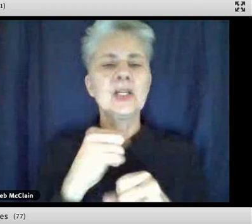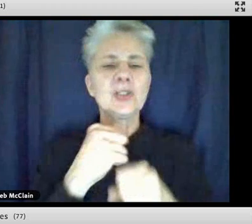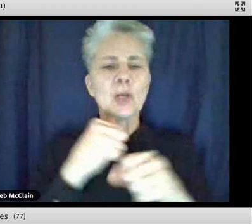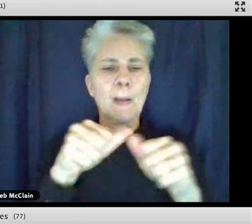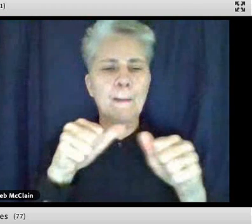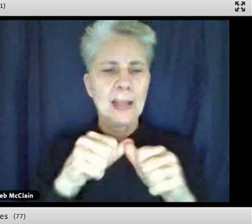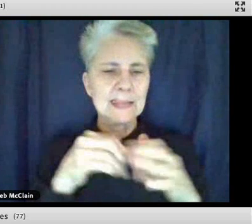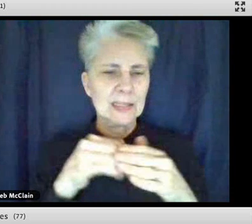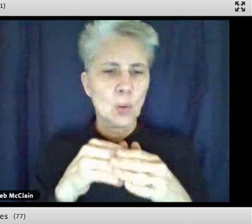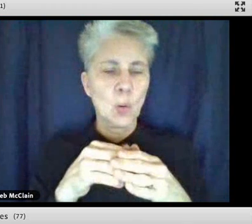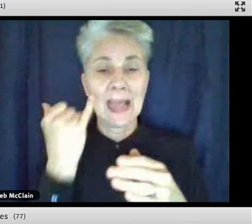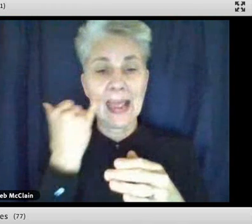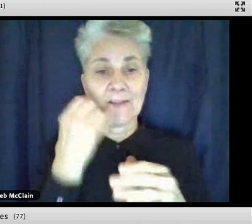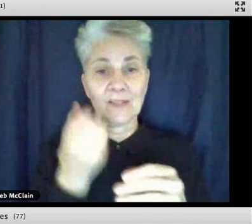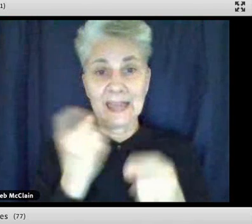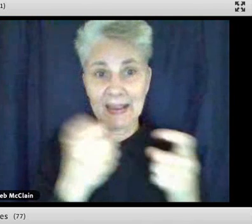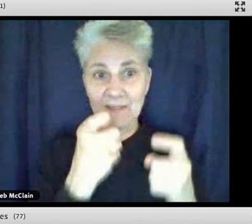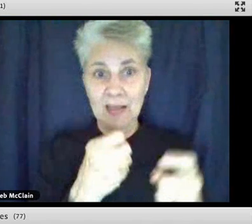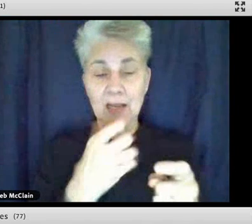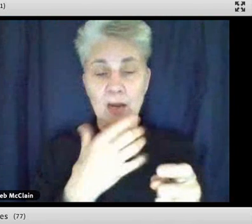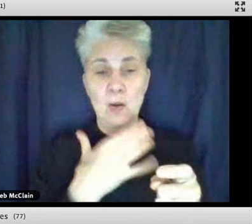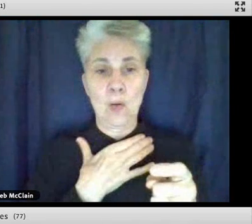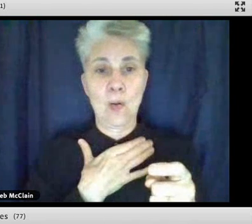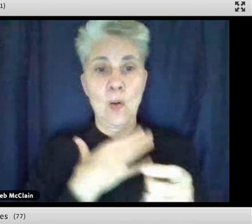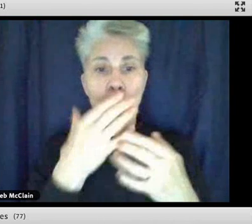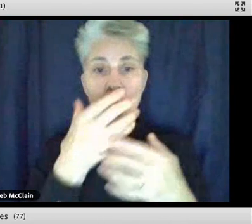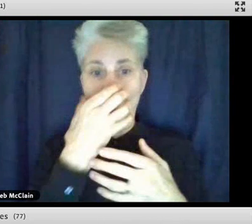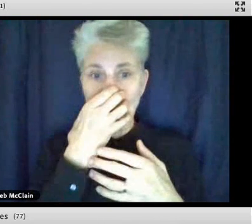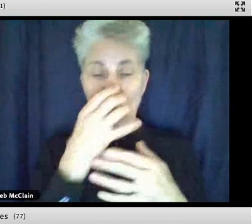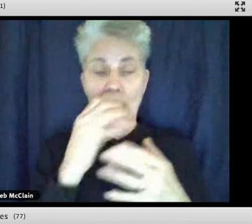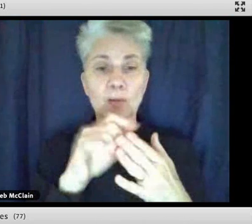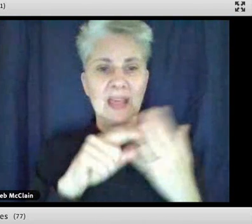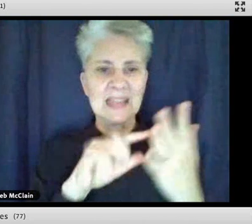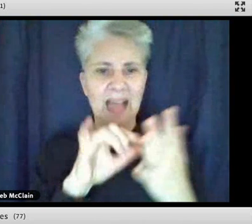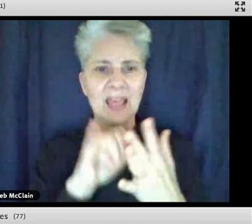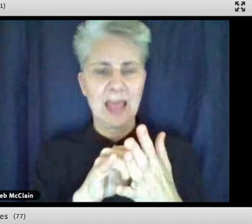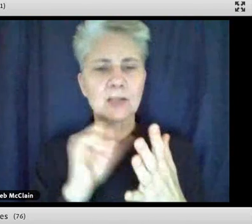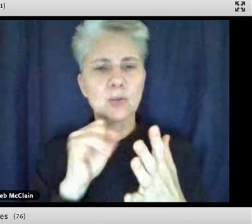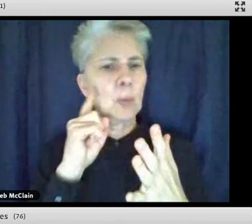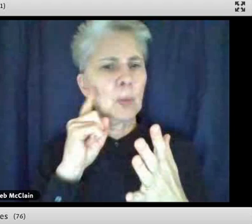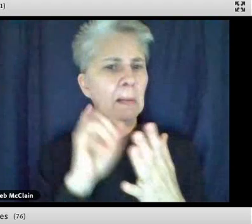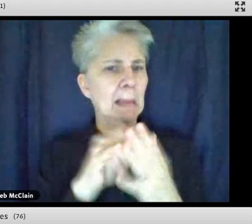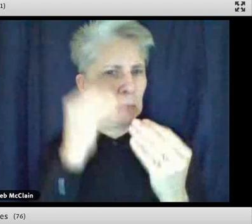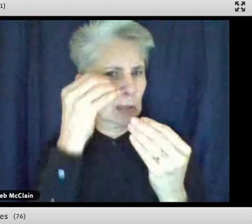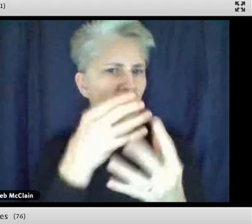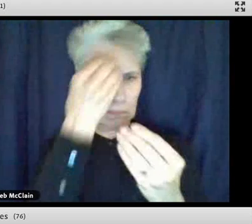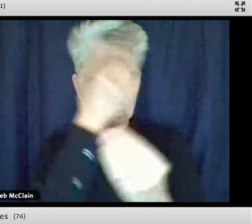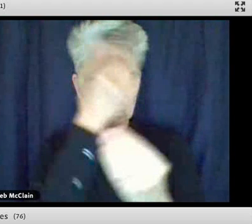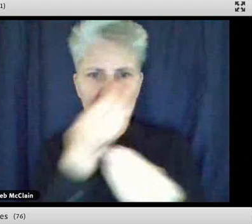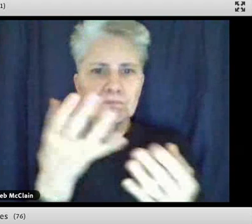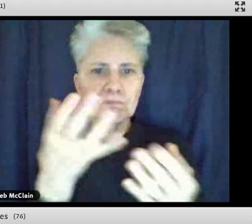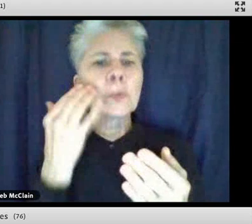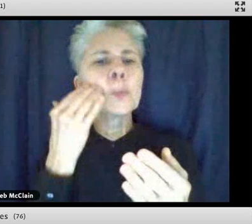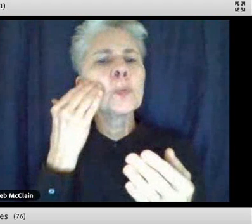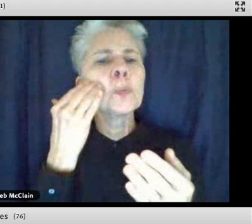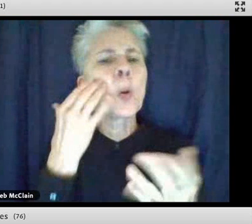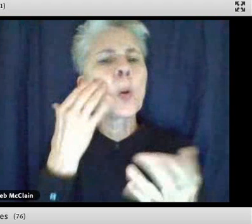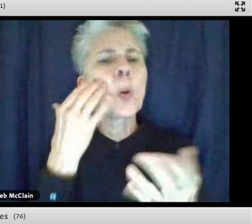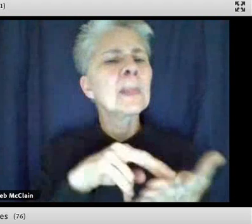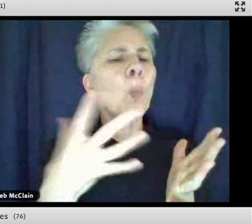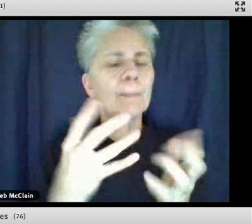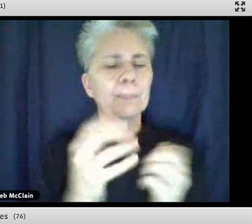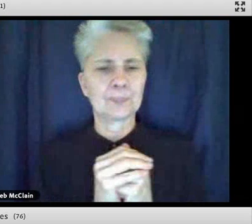don respirators, mass distribution of medical countermeasures if applicable. So if you hear that in the news, I just wanted to make sure that you knew what